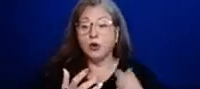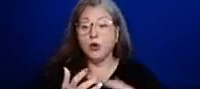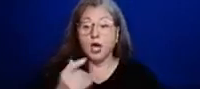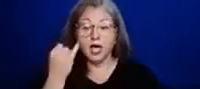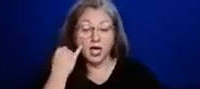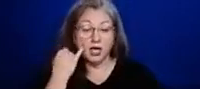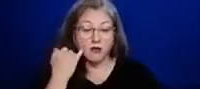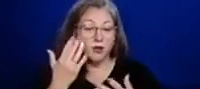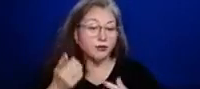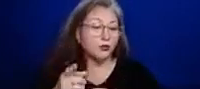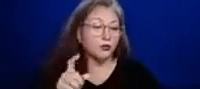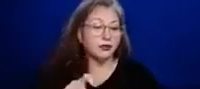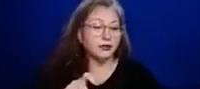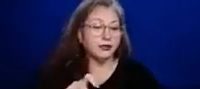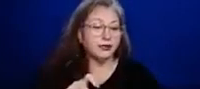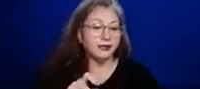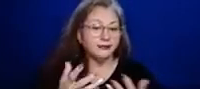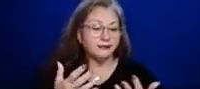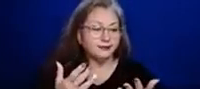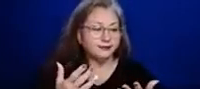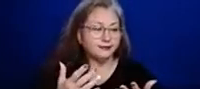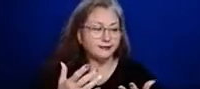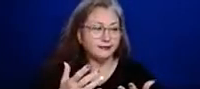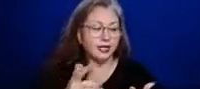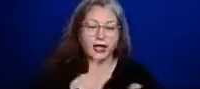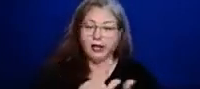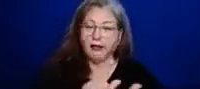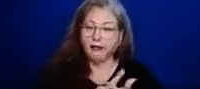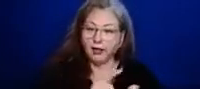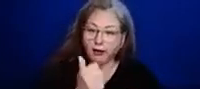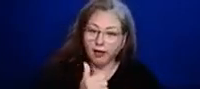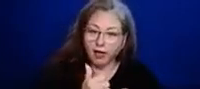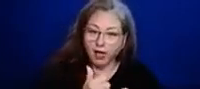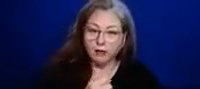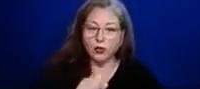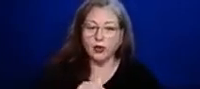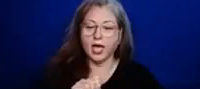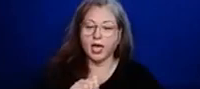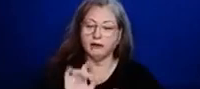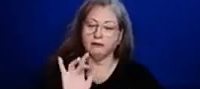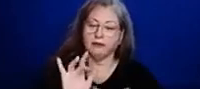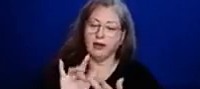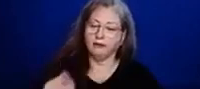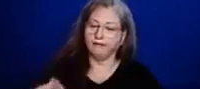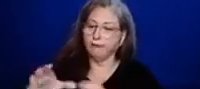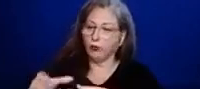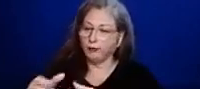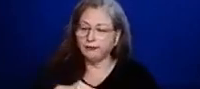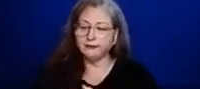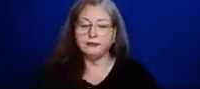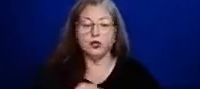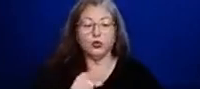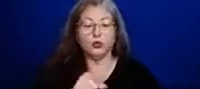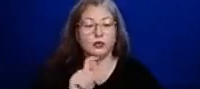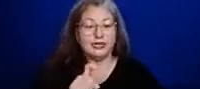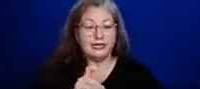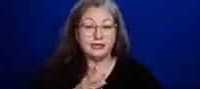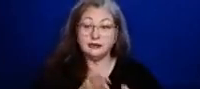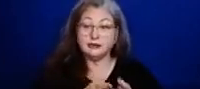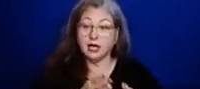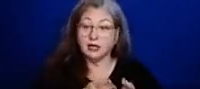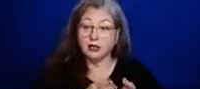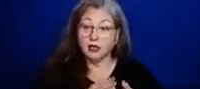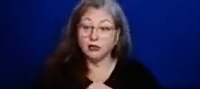need, how do you say, law assistance, you can go with this collective. And if you want